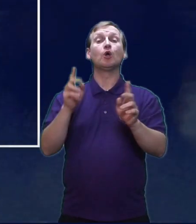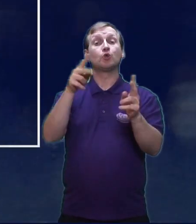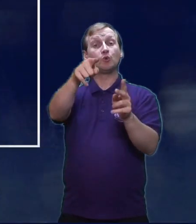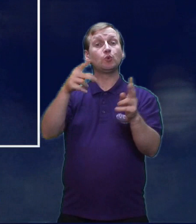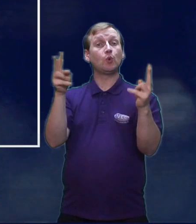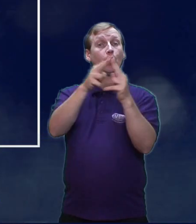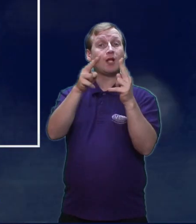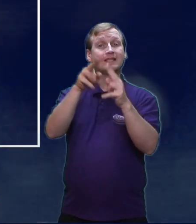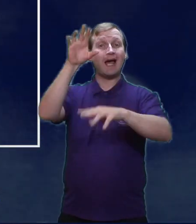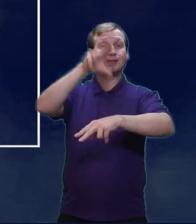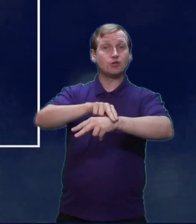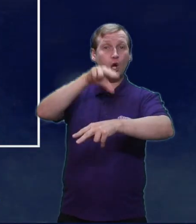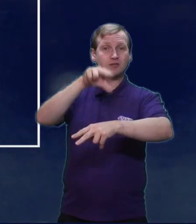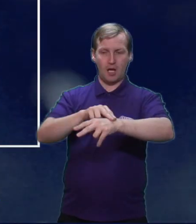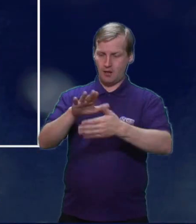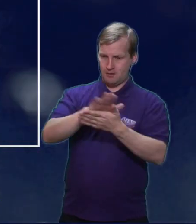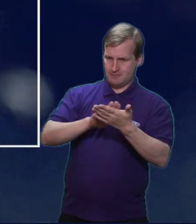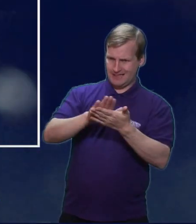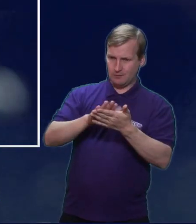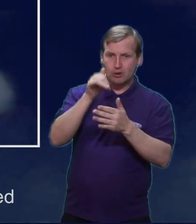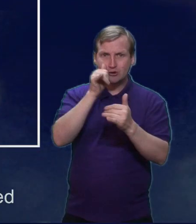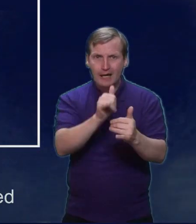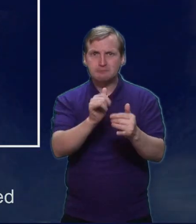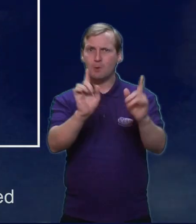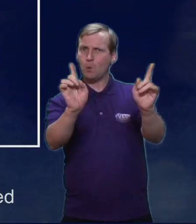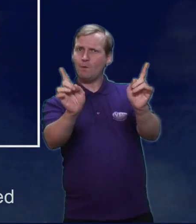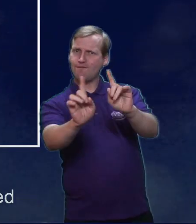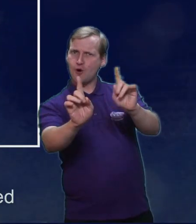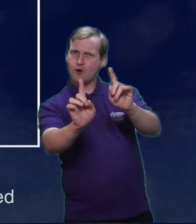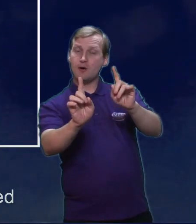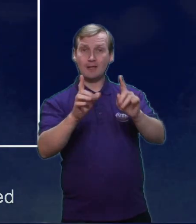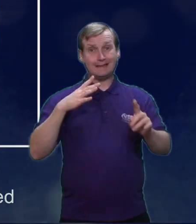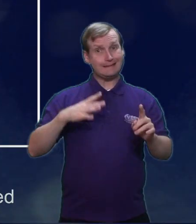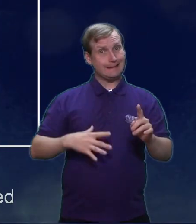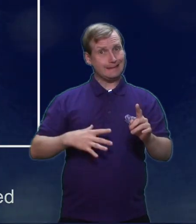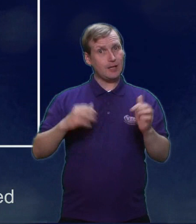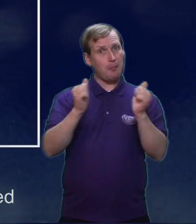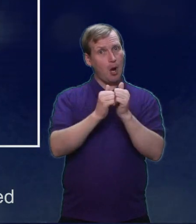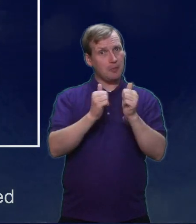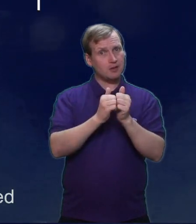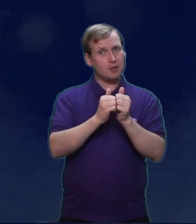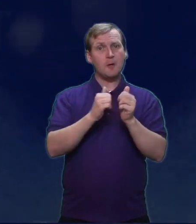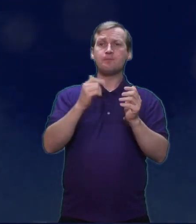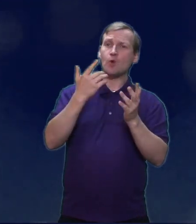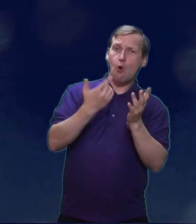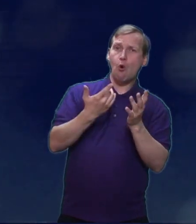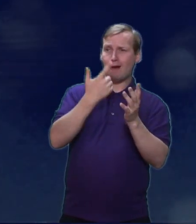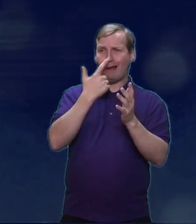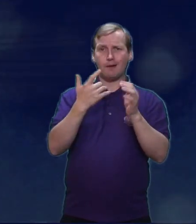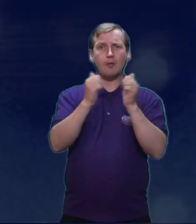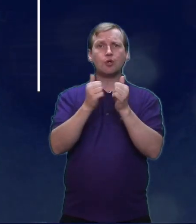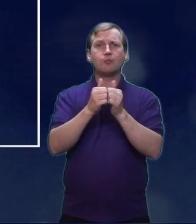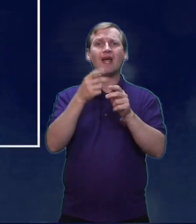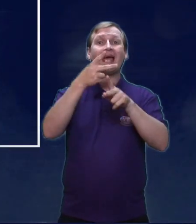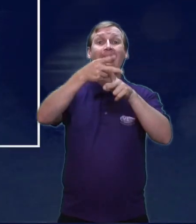example, when you contact your GP practice, they will check to see if a GP appointment is needed or if you can